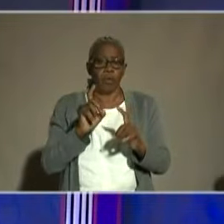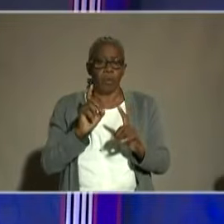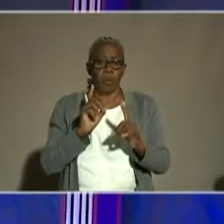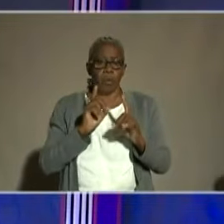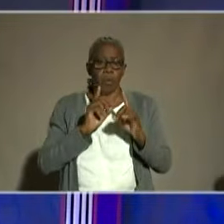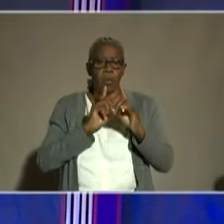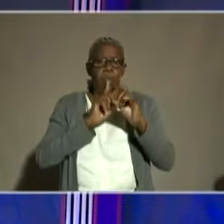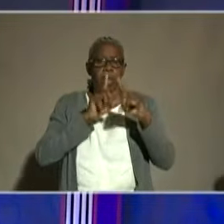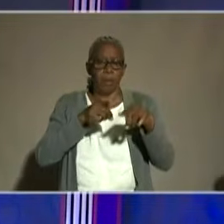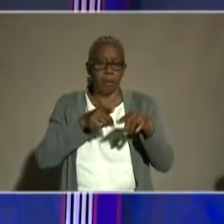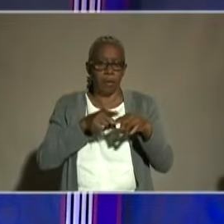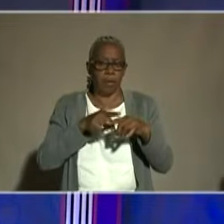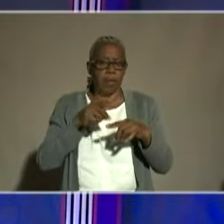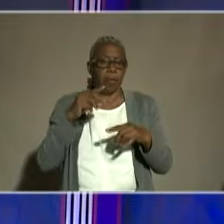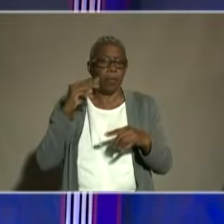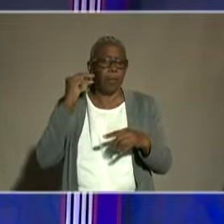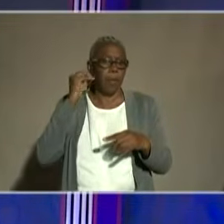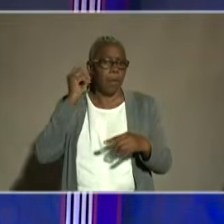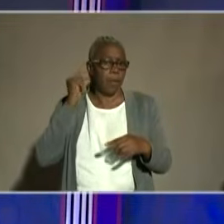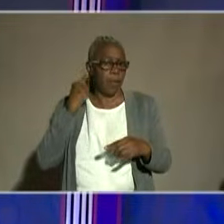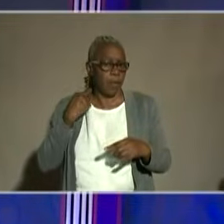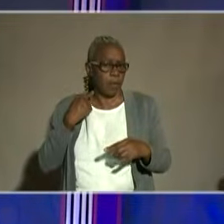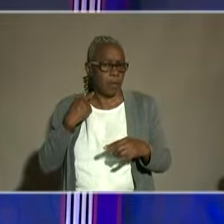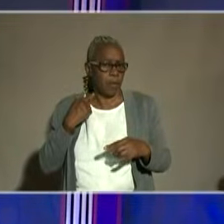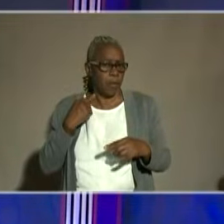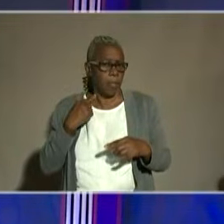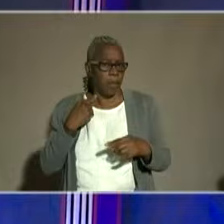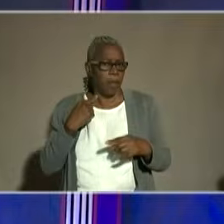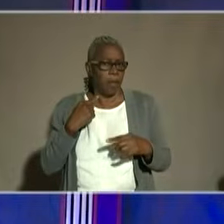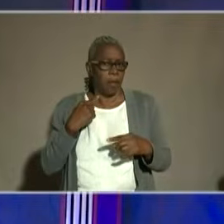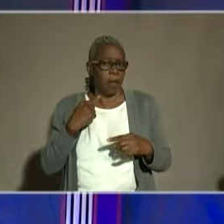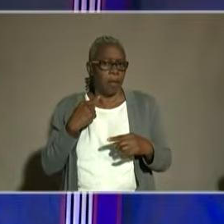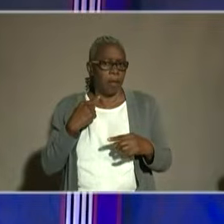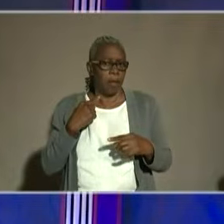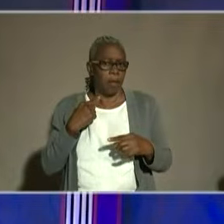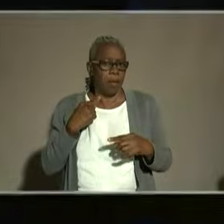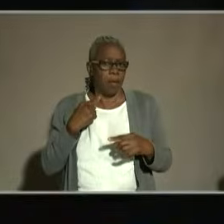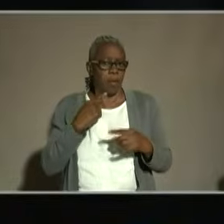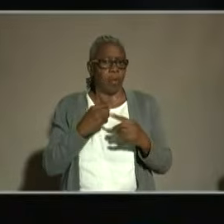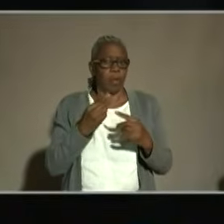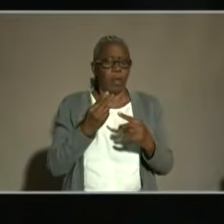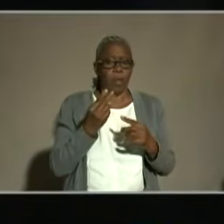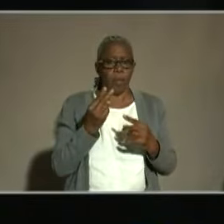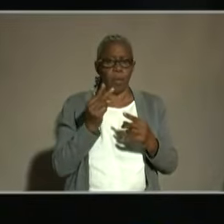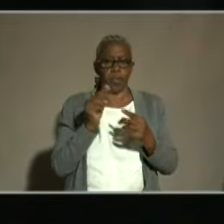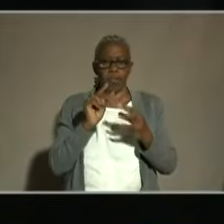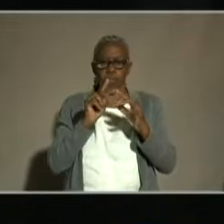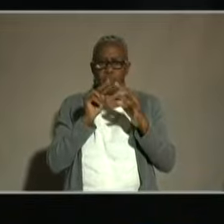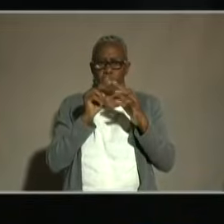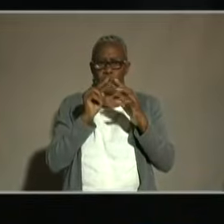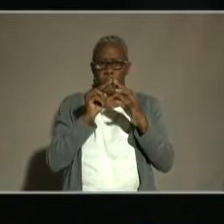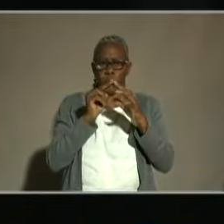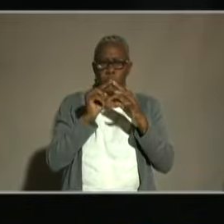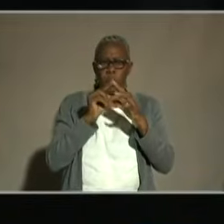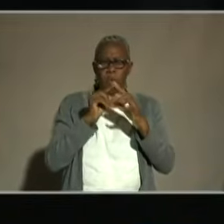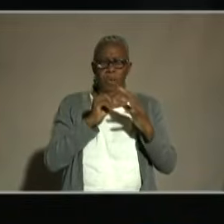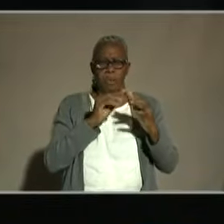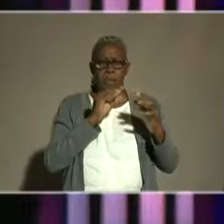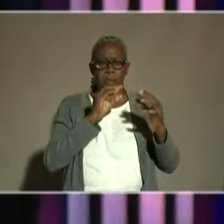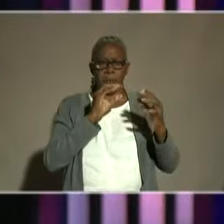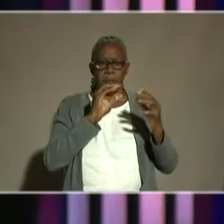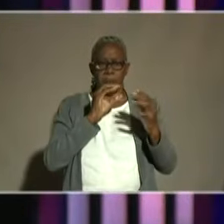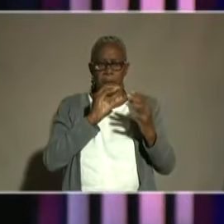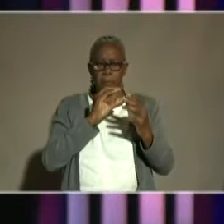Mr. Golding. Mr. Golding. Mr. Golding, I want to go back to the matter of your dual citizenship. It took days for you to confirm that you held